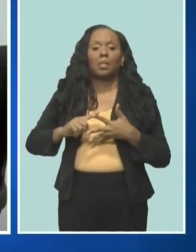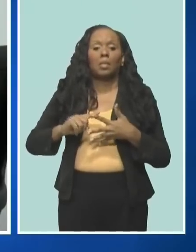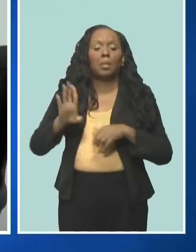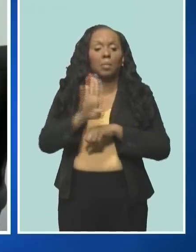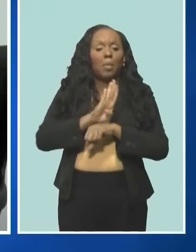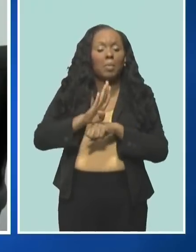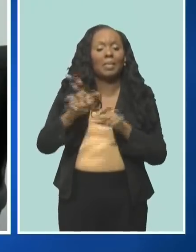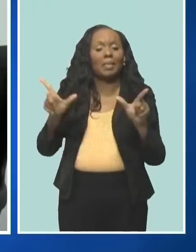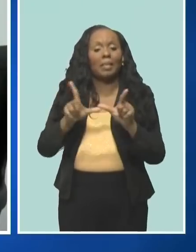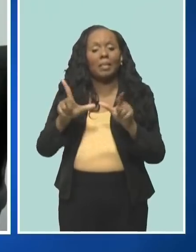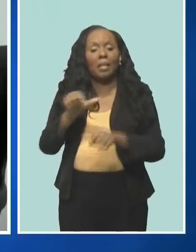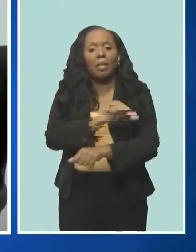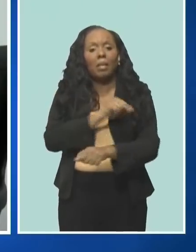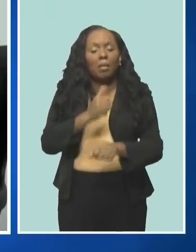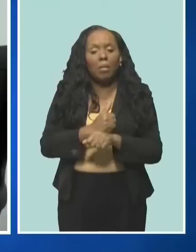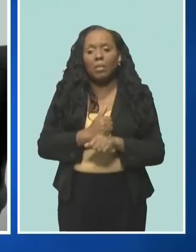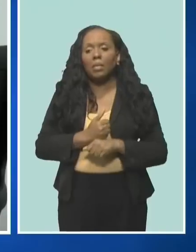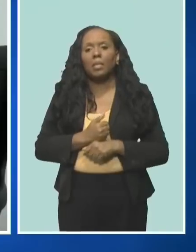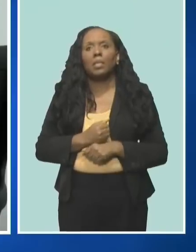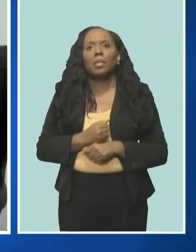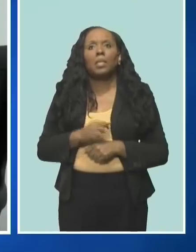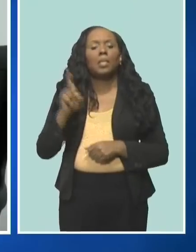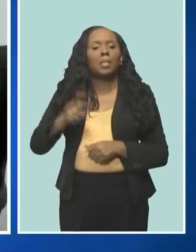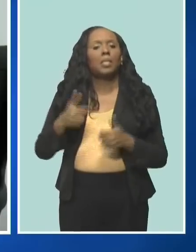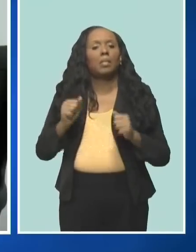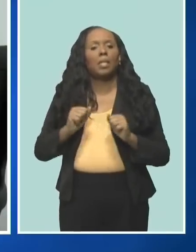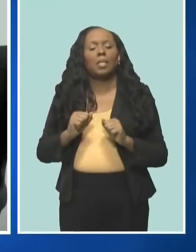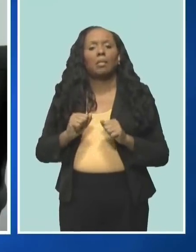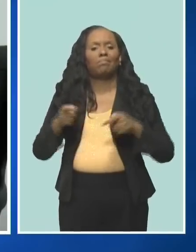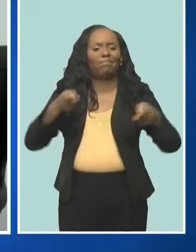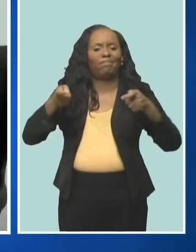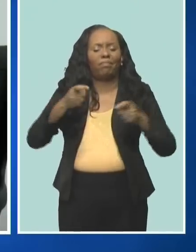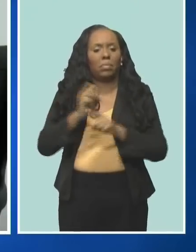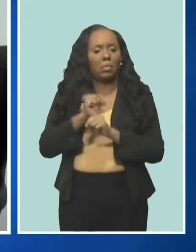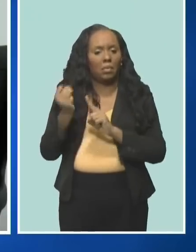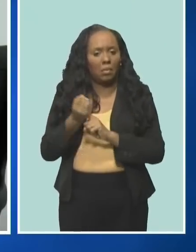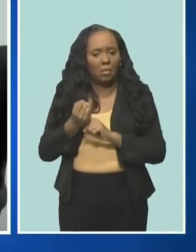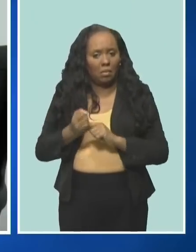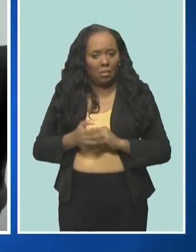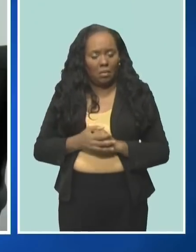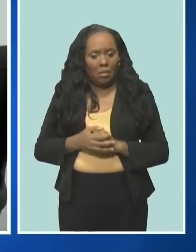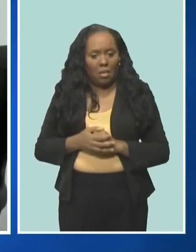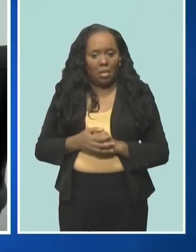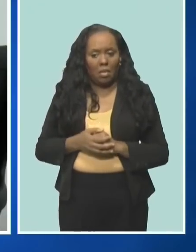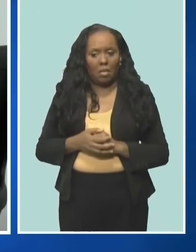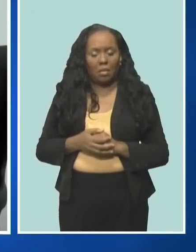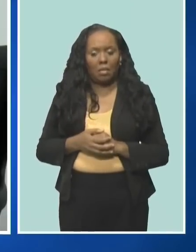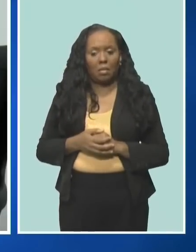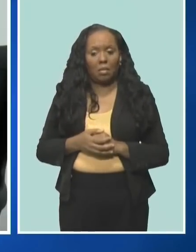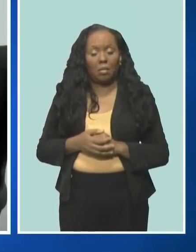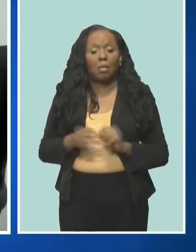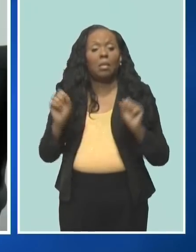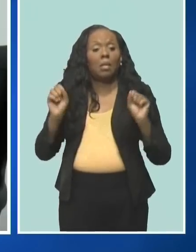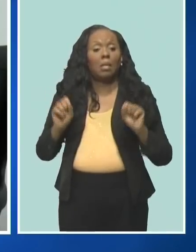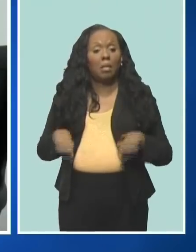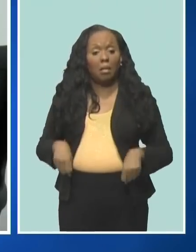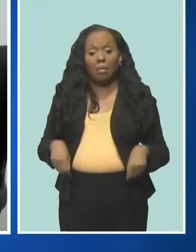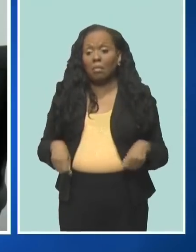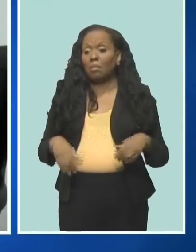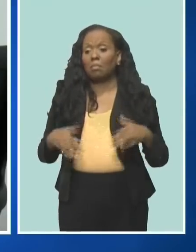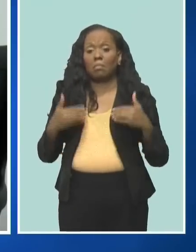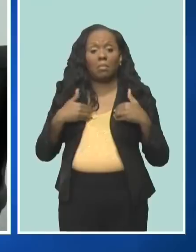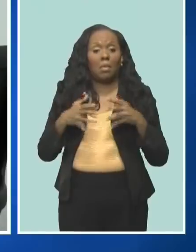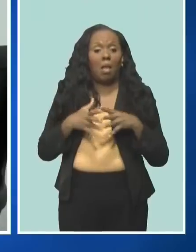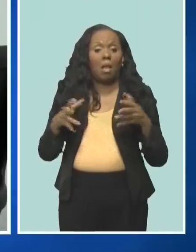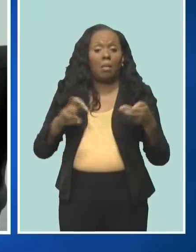move quickly now to see if we could arrest the situation, because this would cause a little problem or problems with this